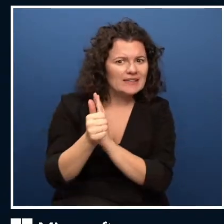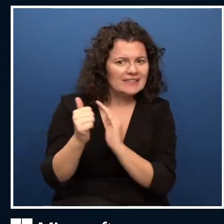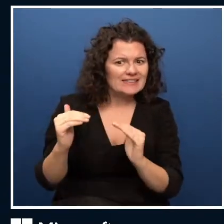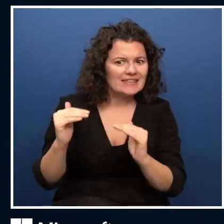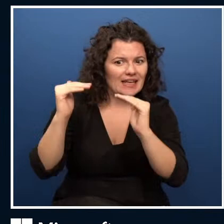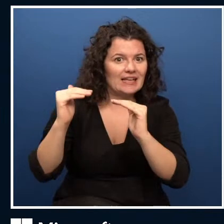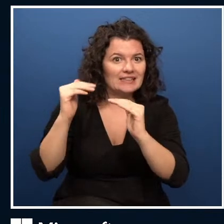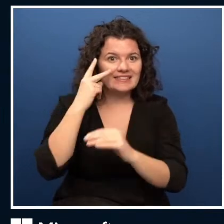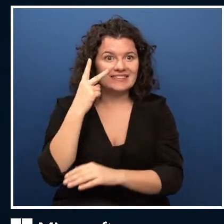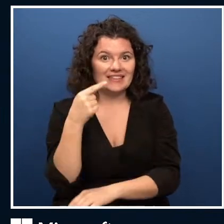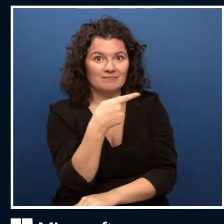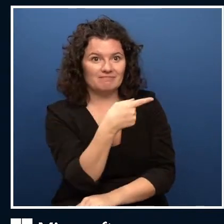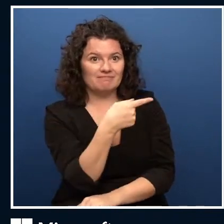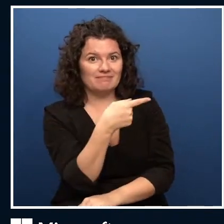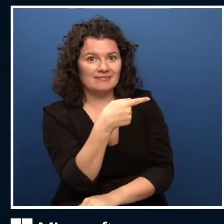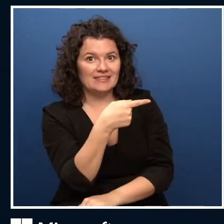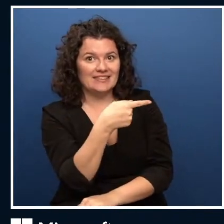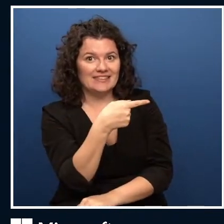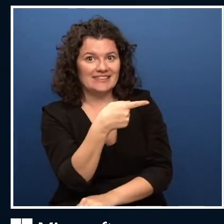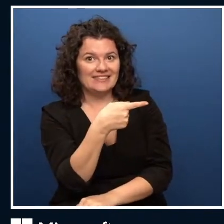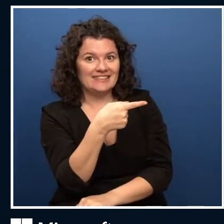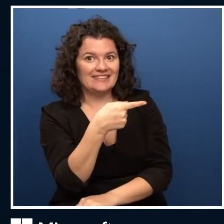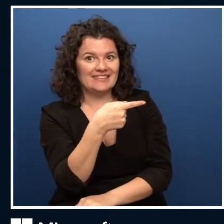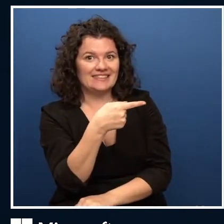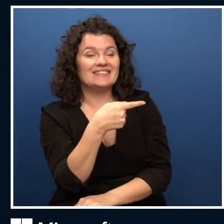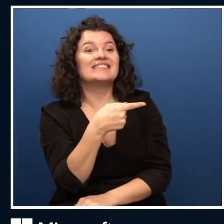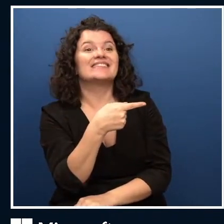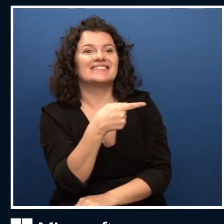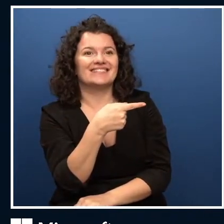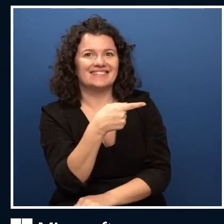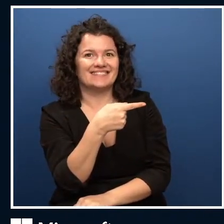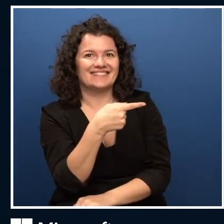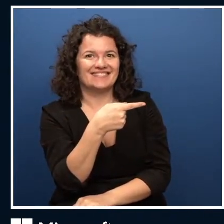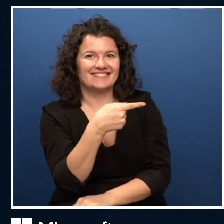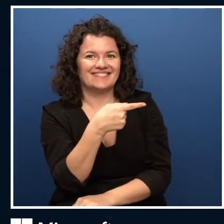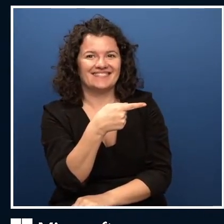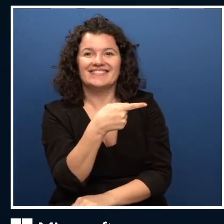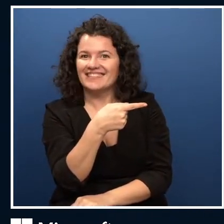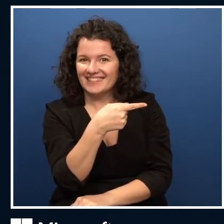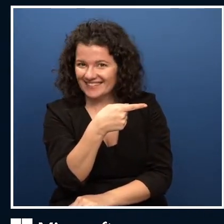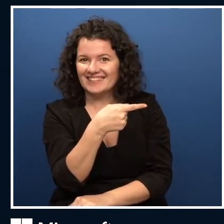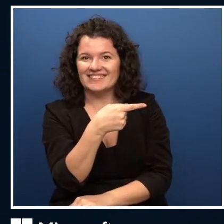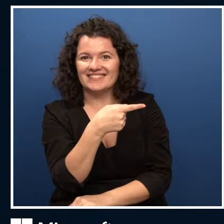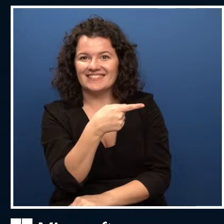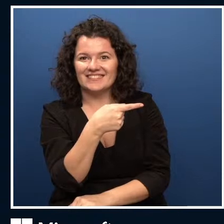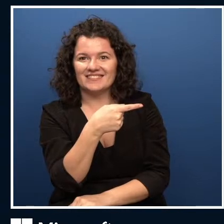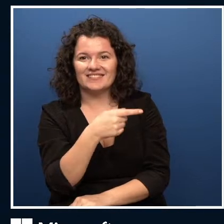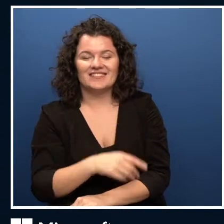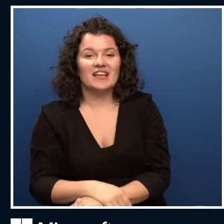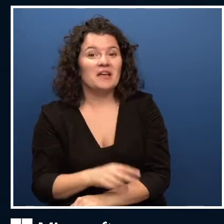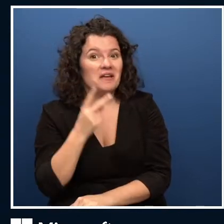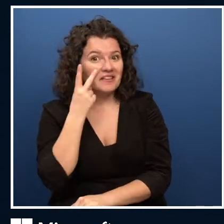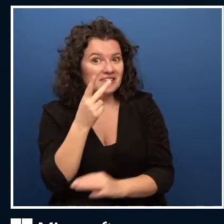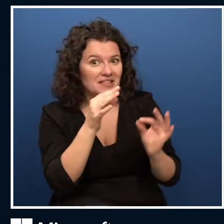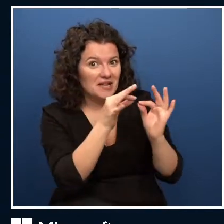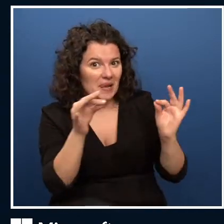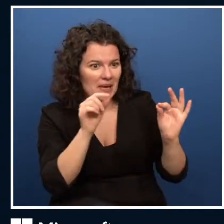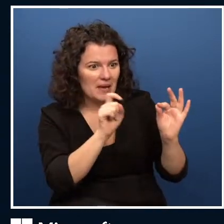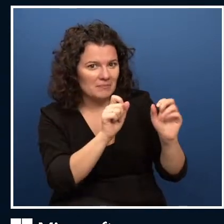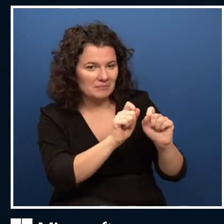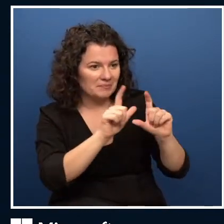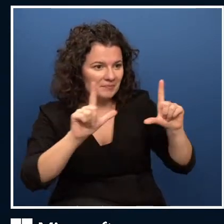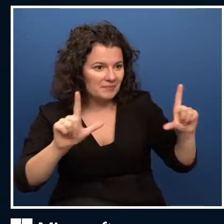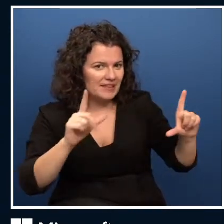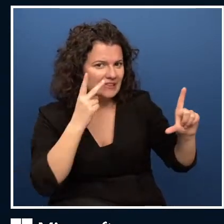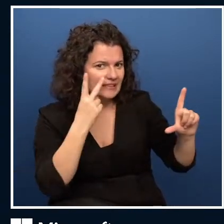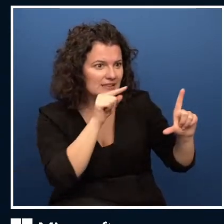aka.ms/AI/challenge, it's just at the bottom of the screen just here, and you'll be able to go and take a look. You can win a